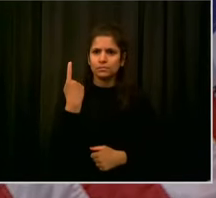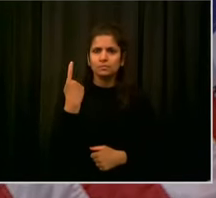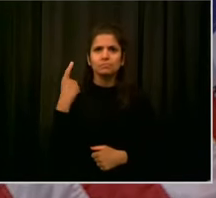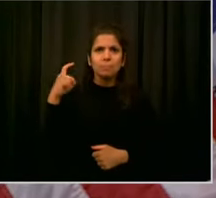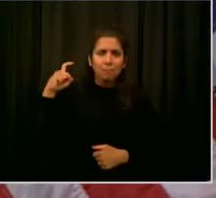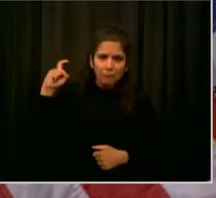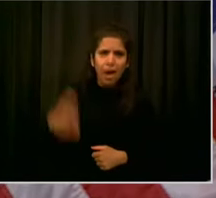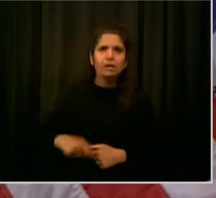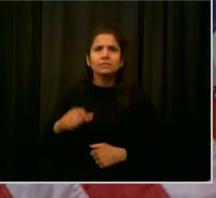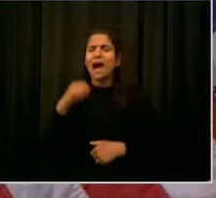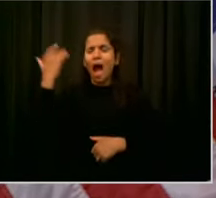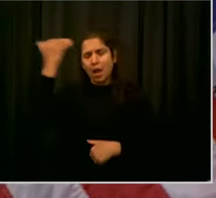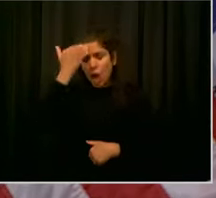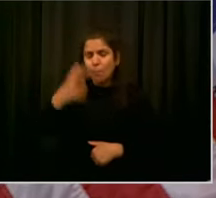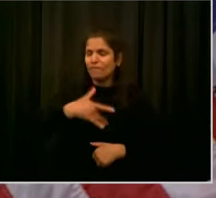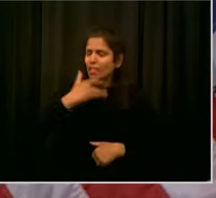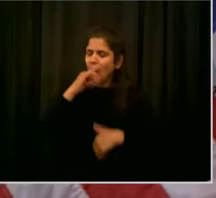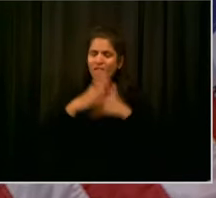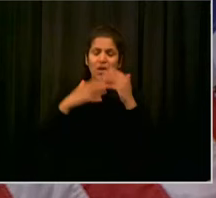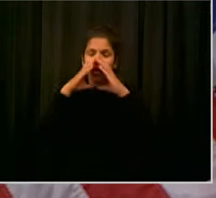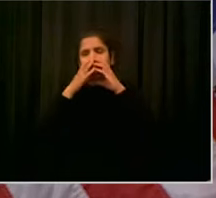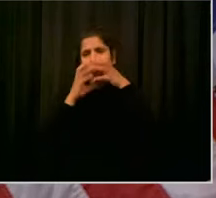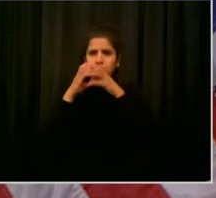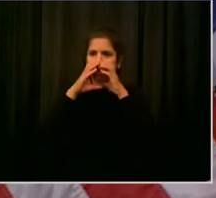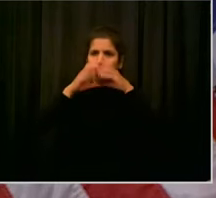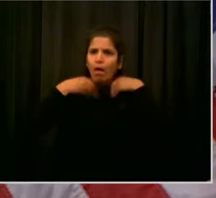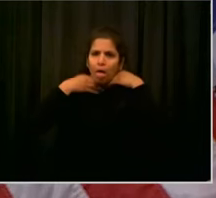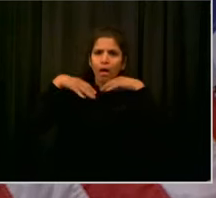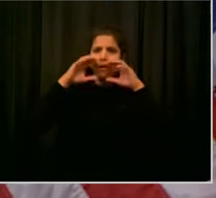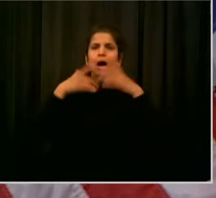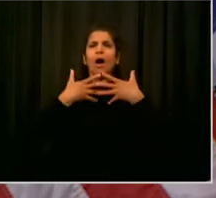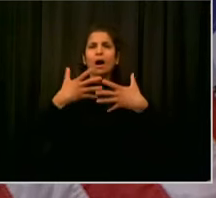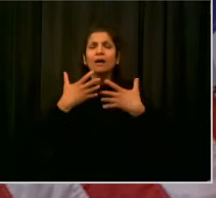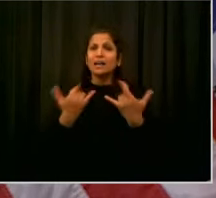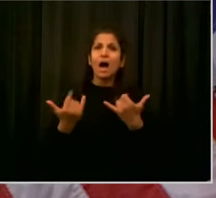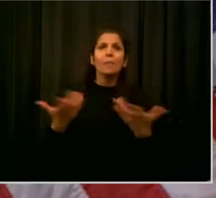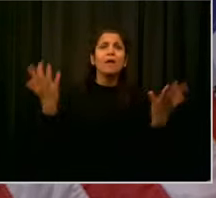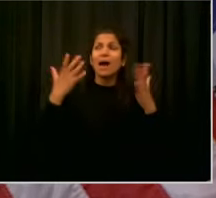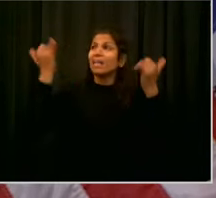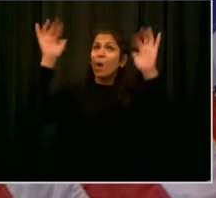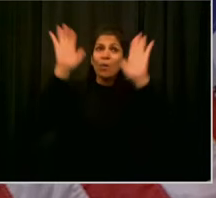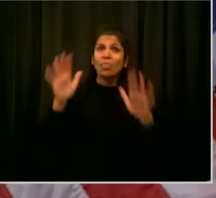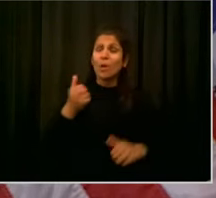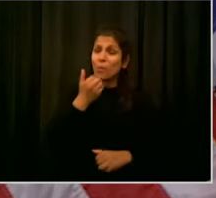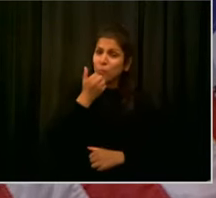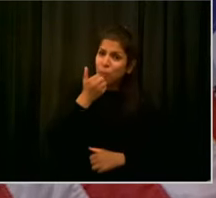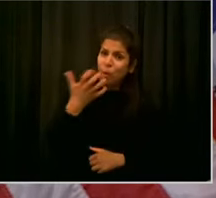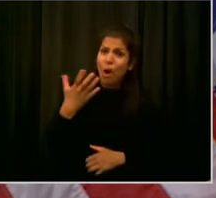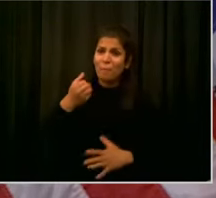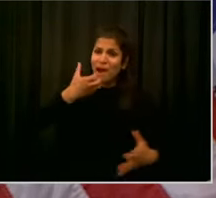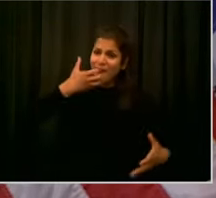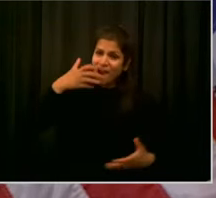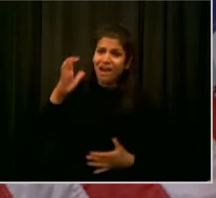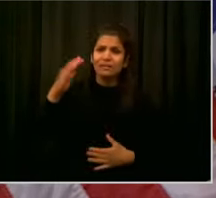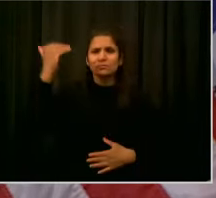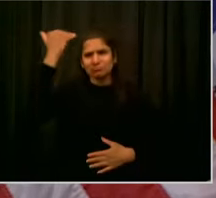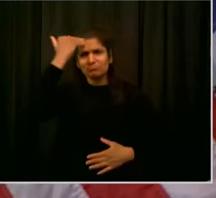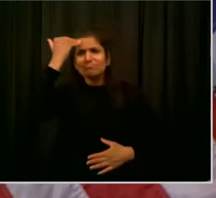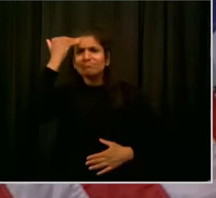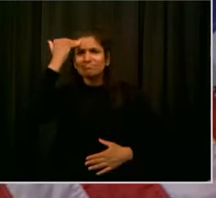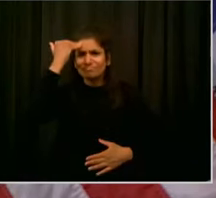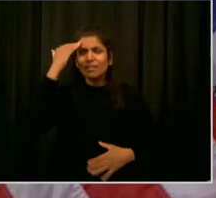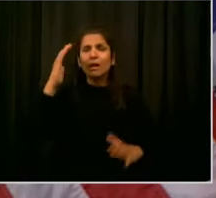protesters, police, everyone needs to have a face covering on. And we want to make sure everyone is safe, and people will be detained if they do